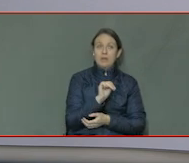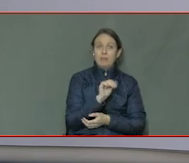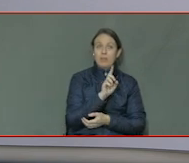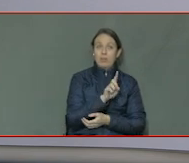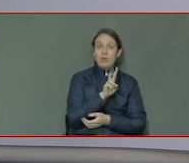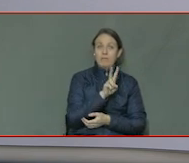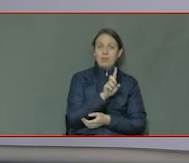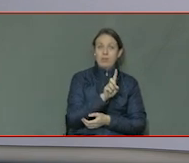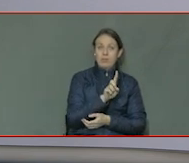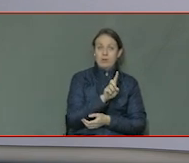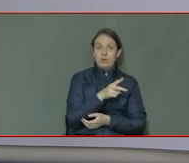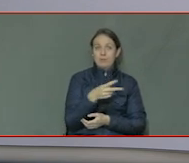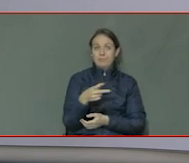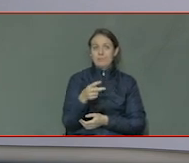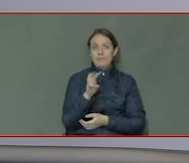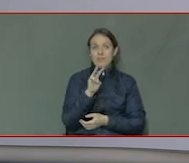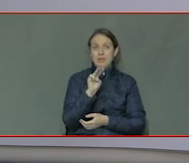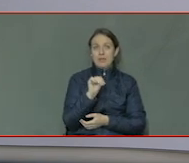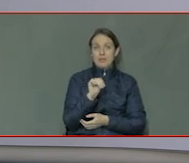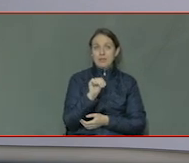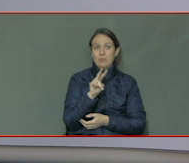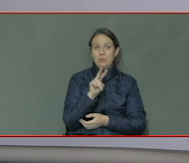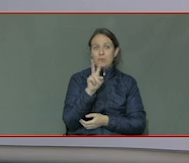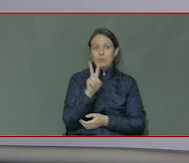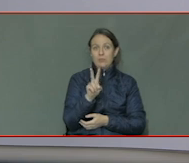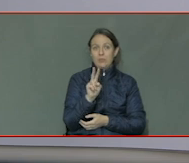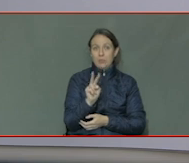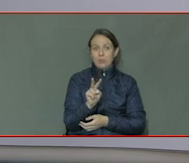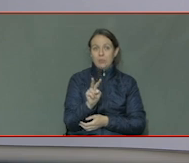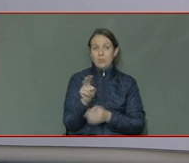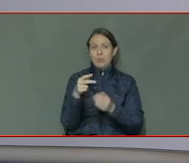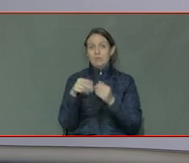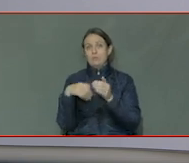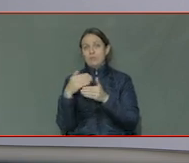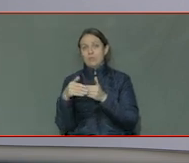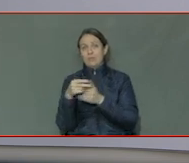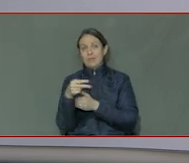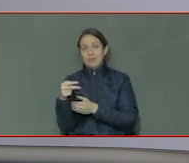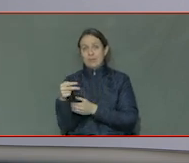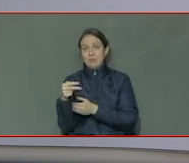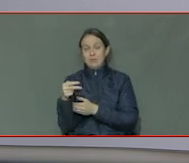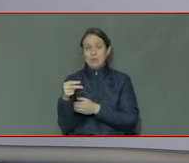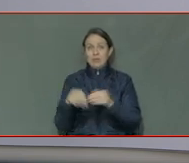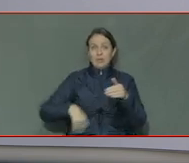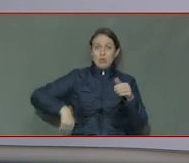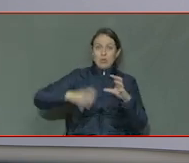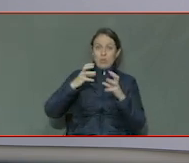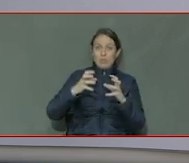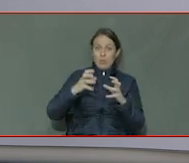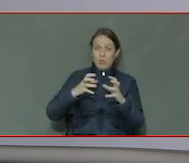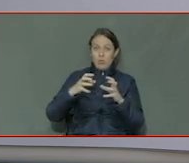plus M2 Vi2 equals, and afterwards they stuck together, so it will